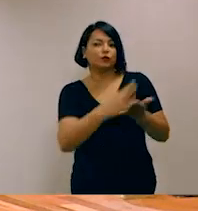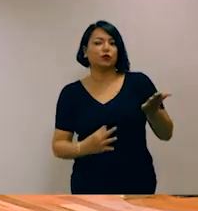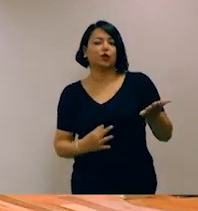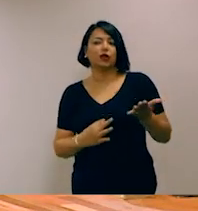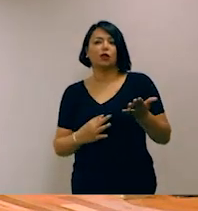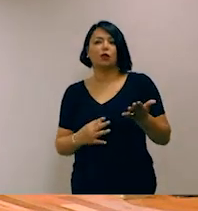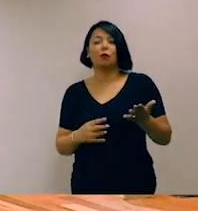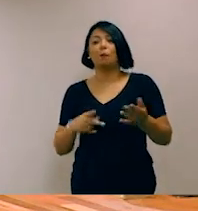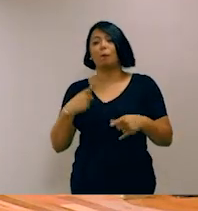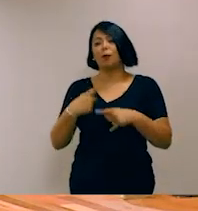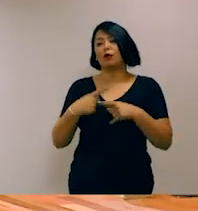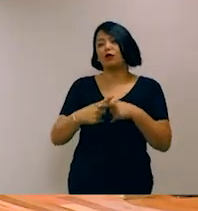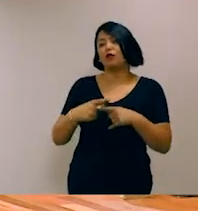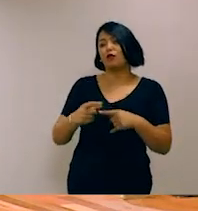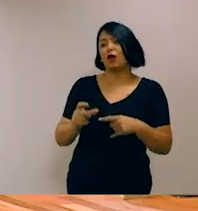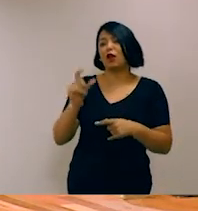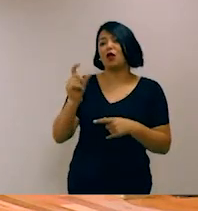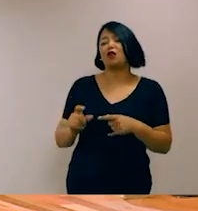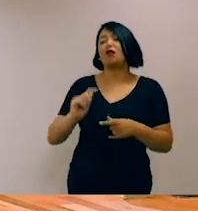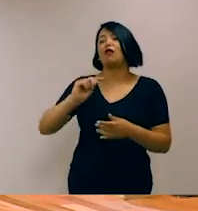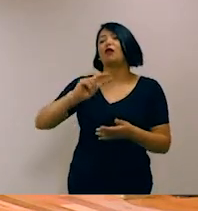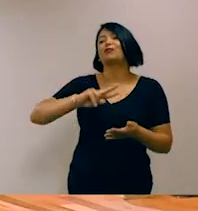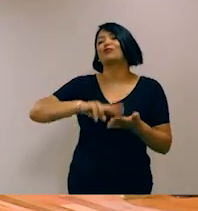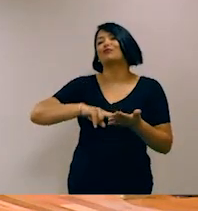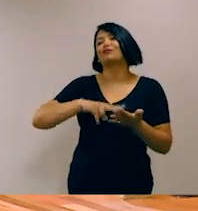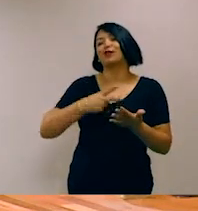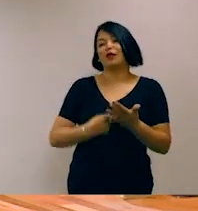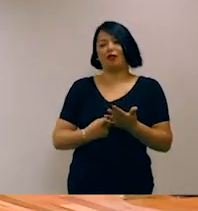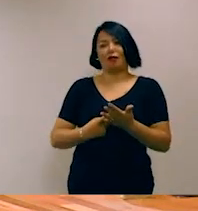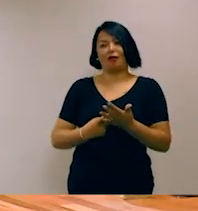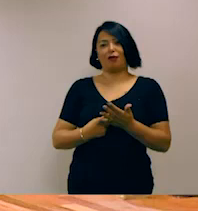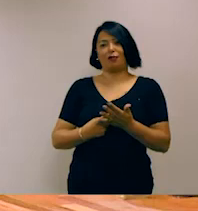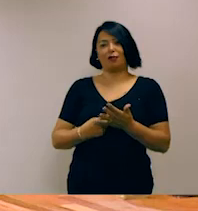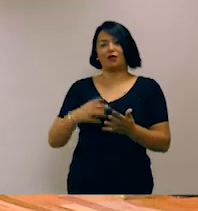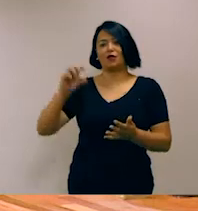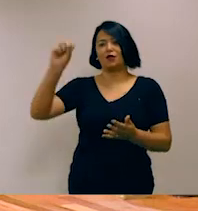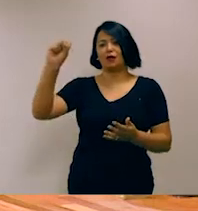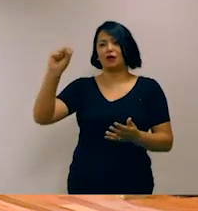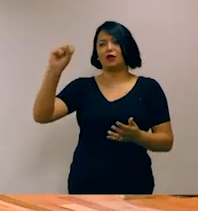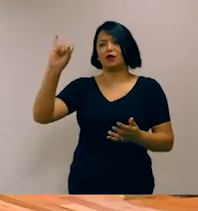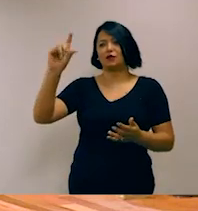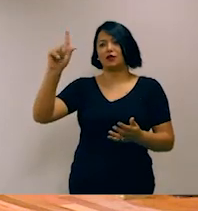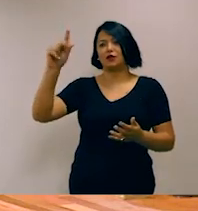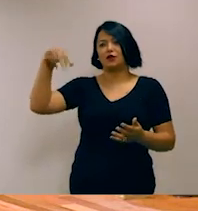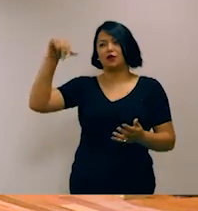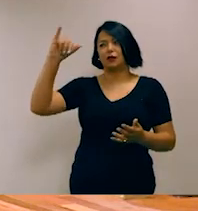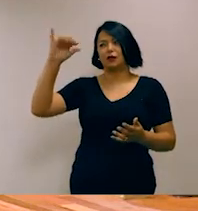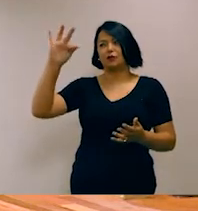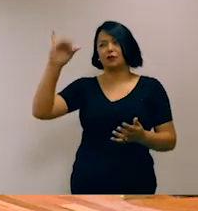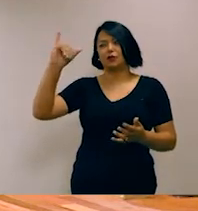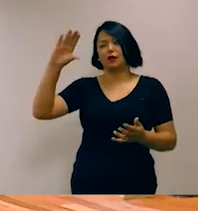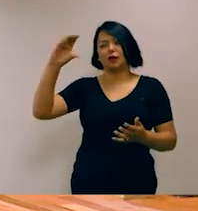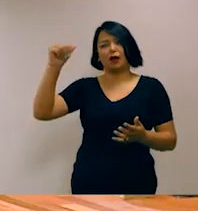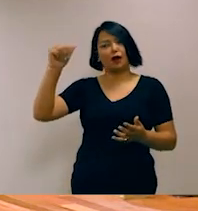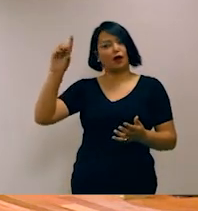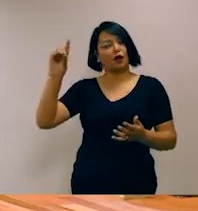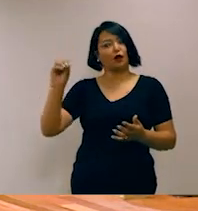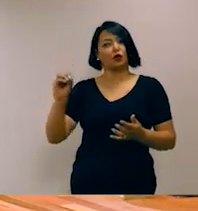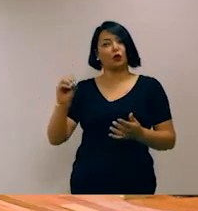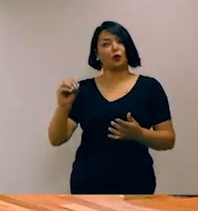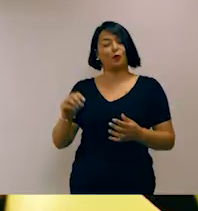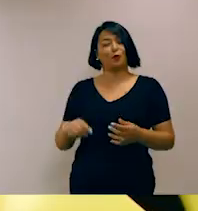about meaning of the text, something that you have to consider is the context. The meaning depends